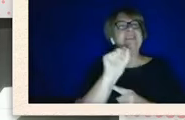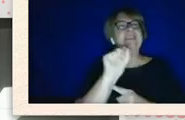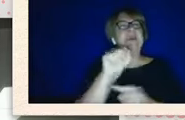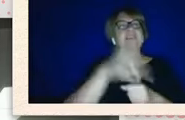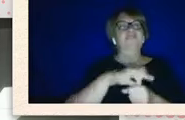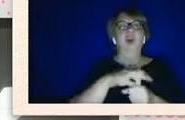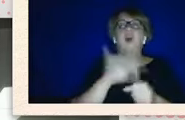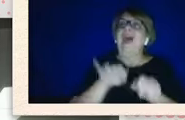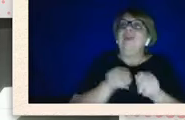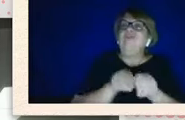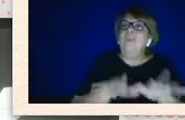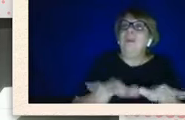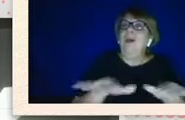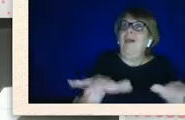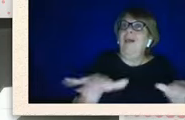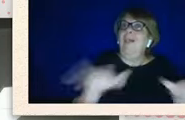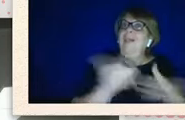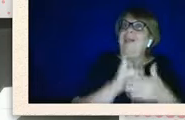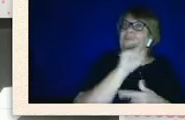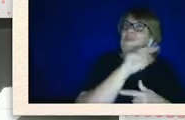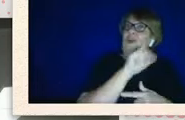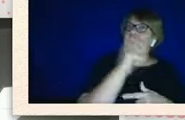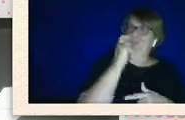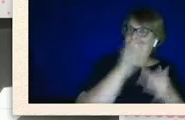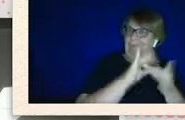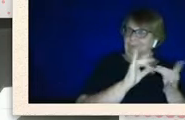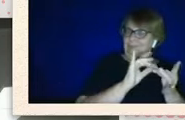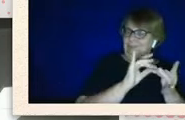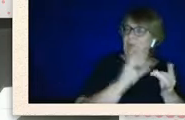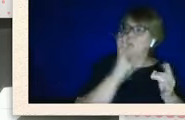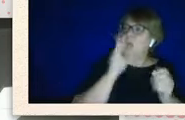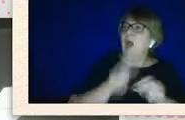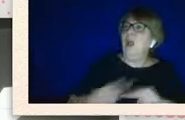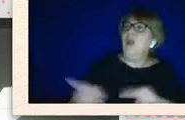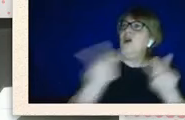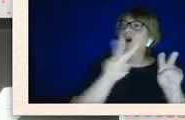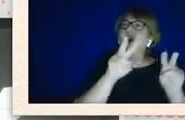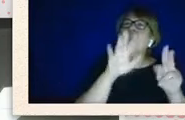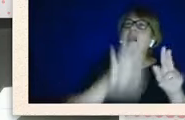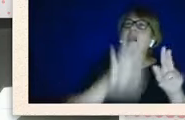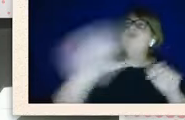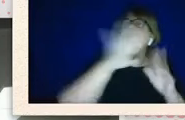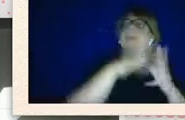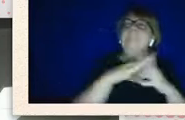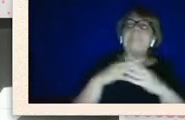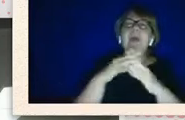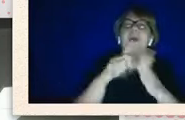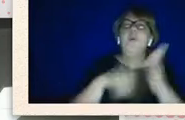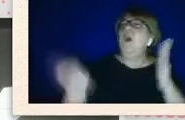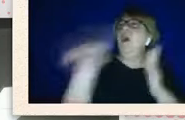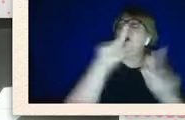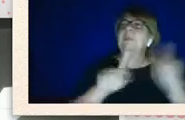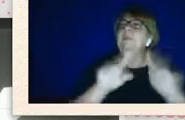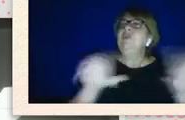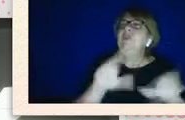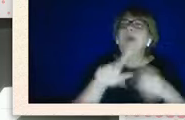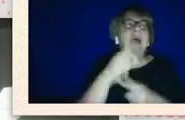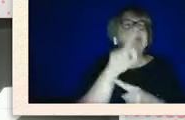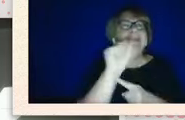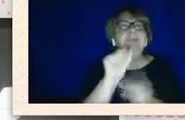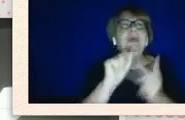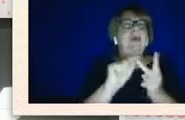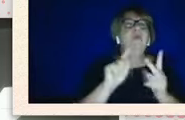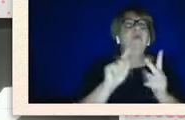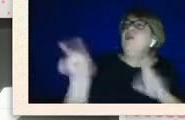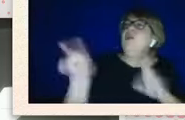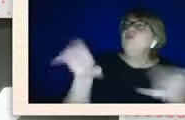talk about. We're going to look across America what people are doing about disability, about elections, what they're going to do